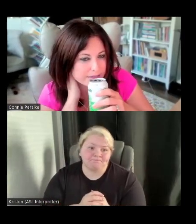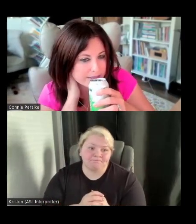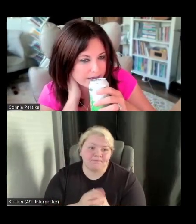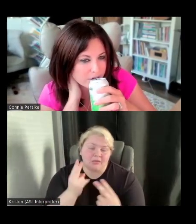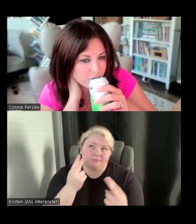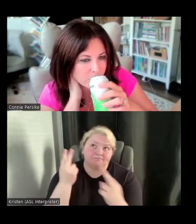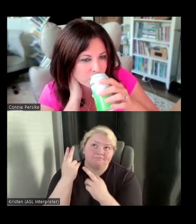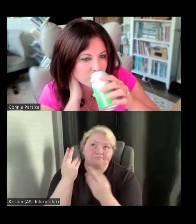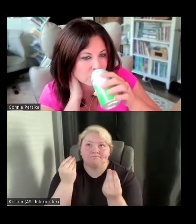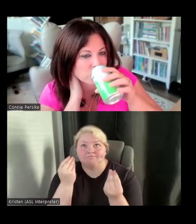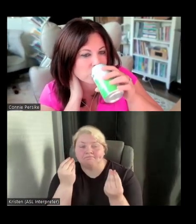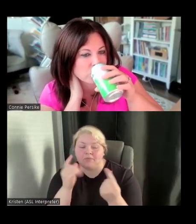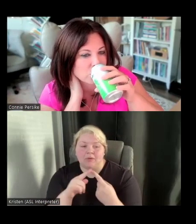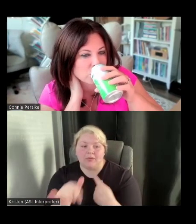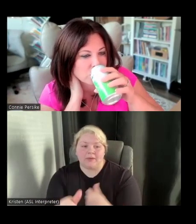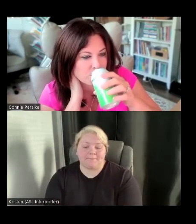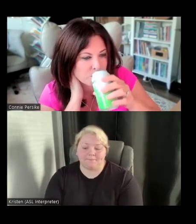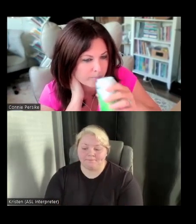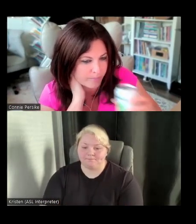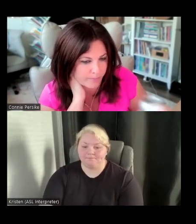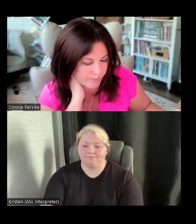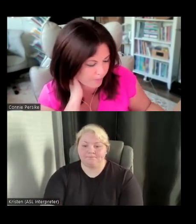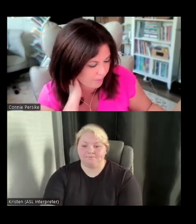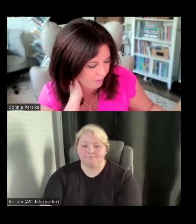on this insight.